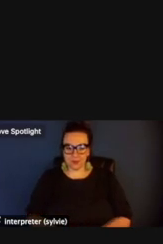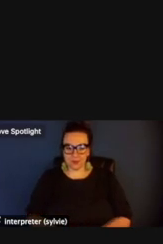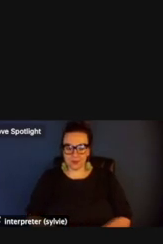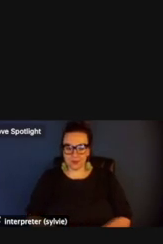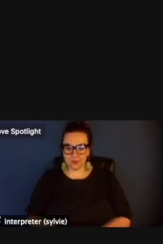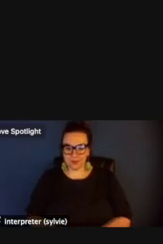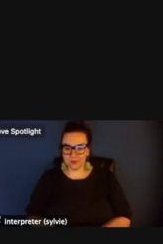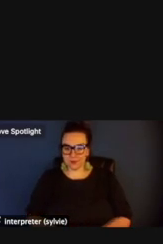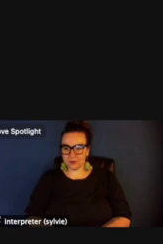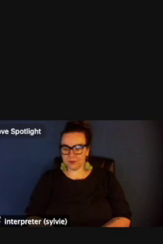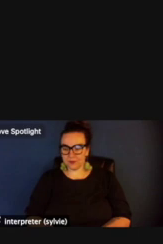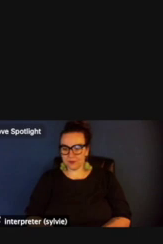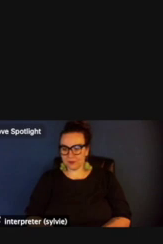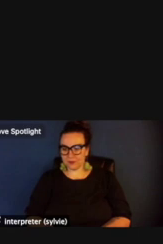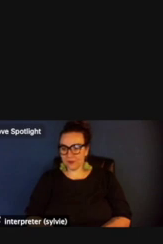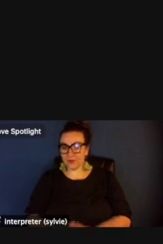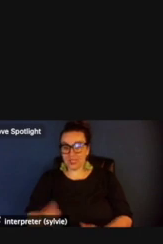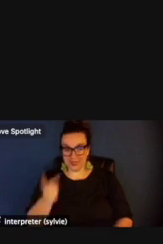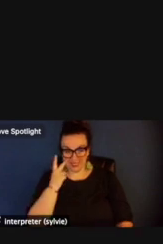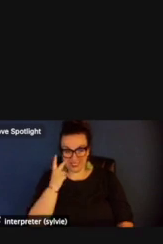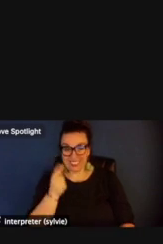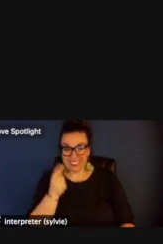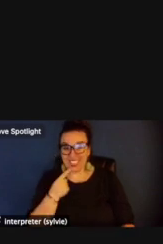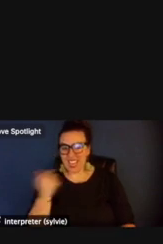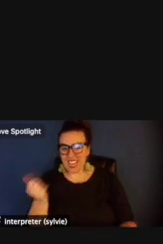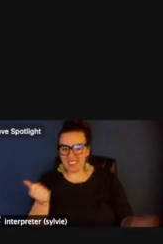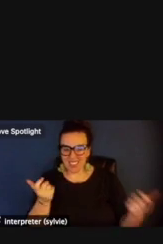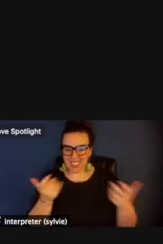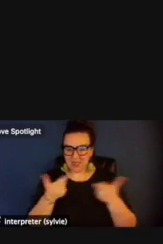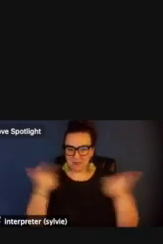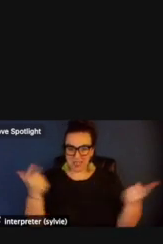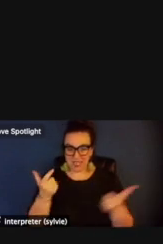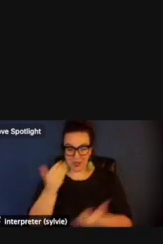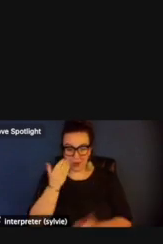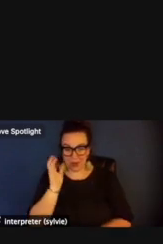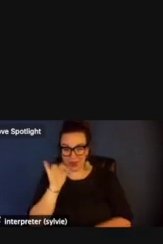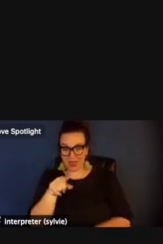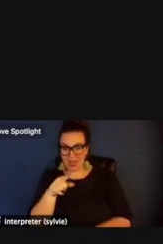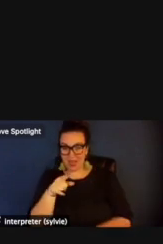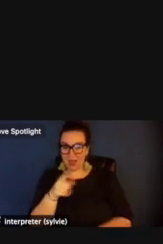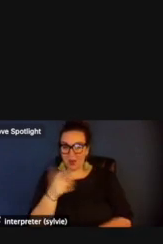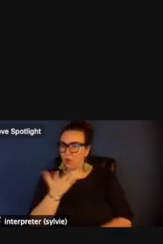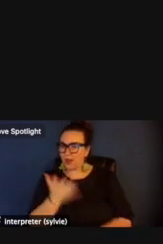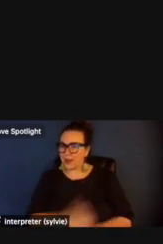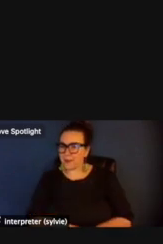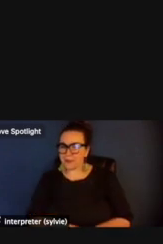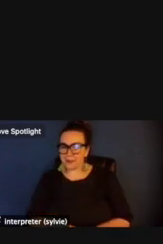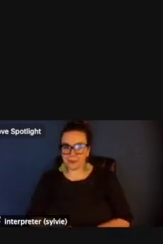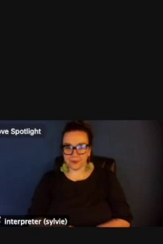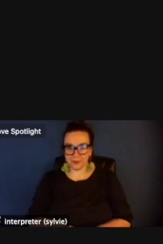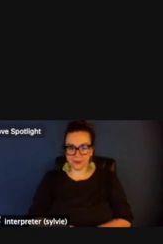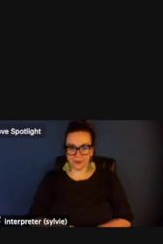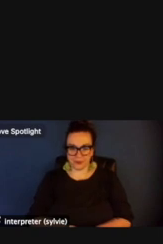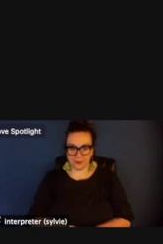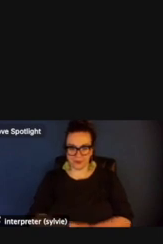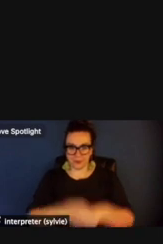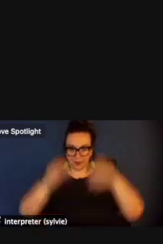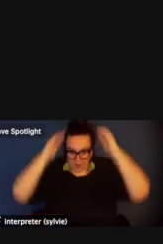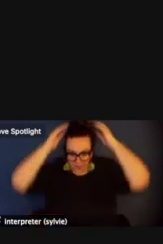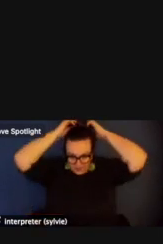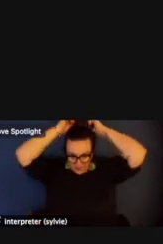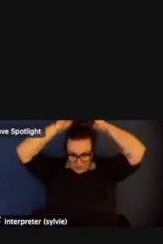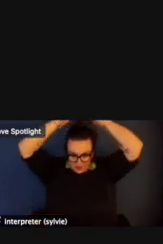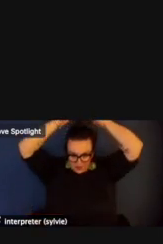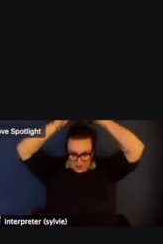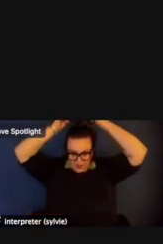And whoa. You can see, I said they did everything large. Do you know what this is? What is this? Lion. This is a